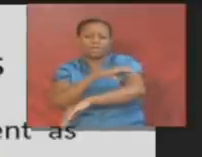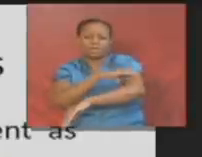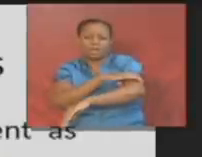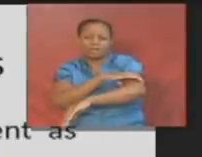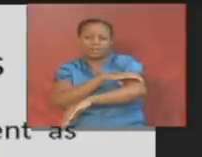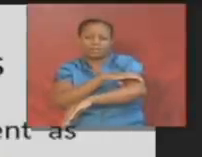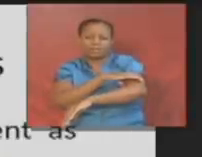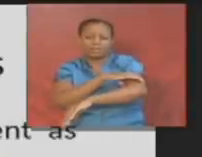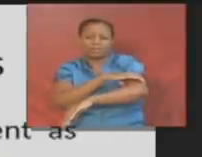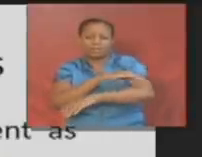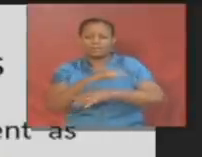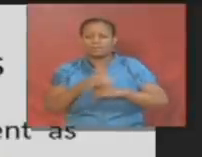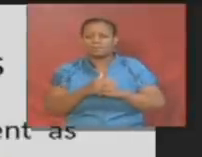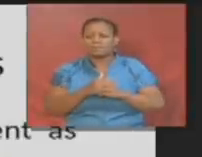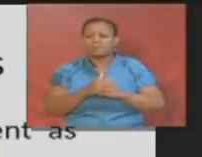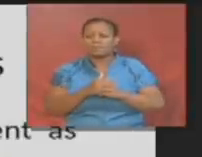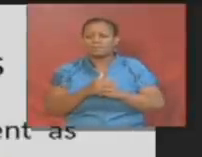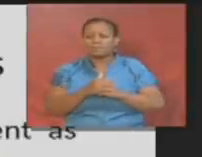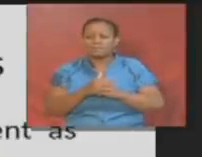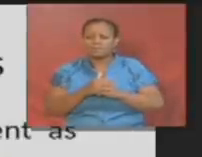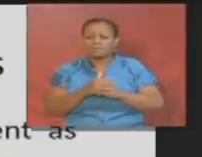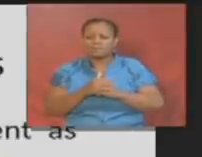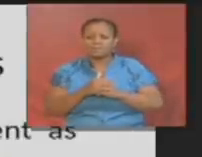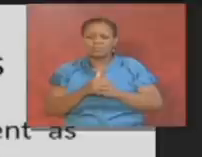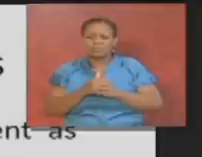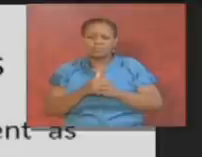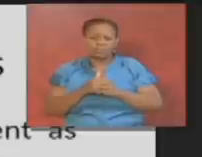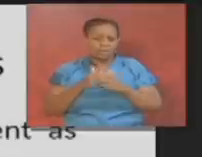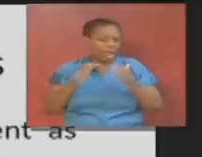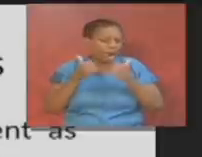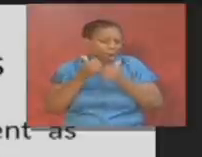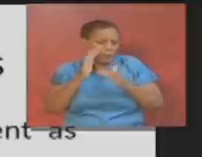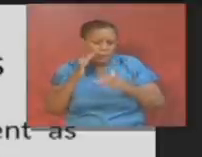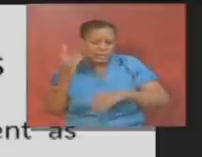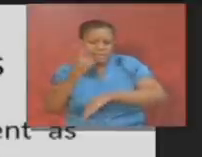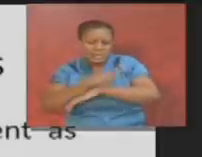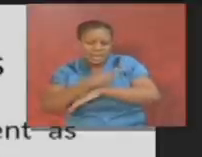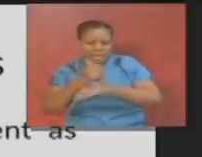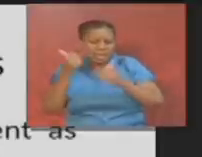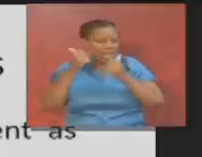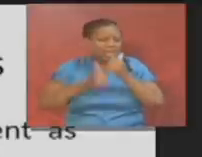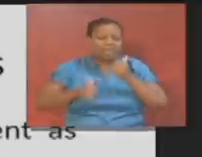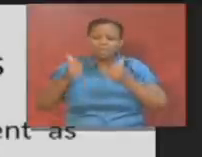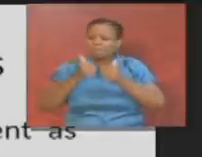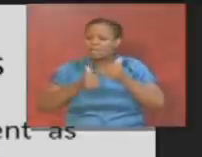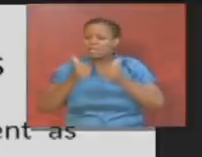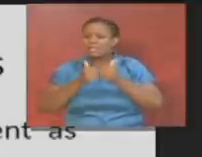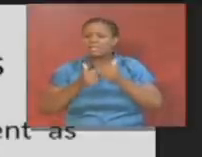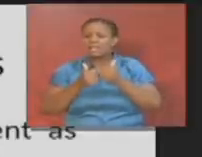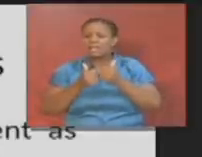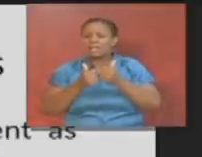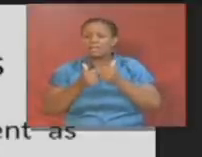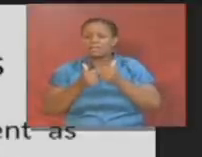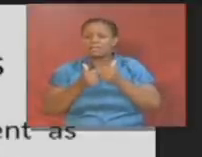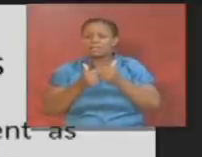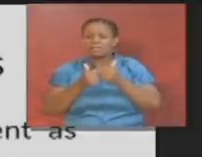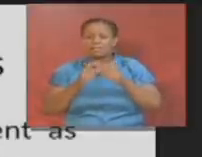showed that 1/3 of patients still did not keep their appointments for their